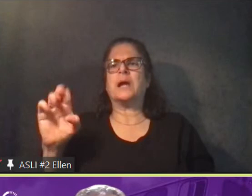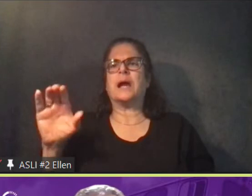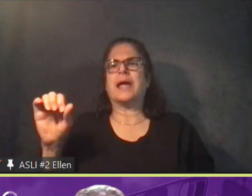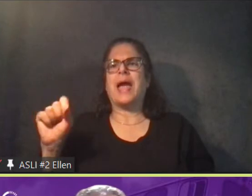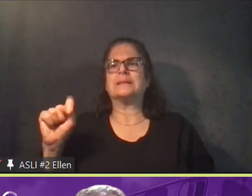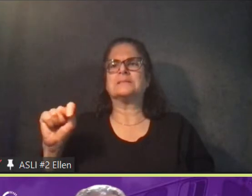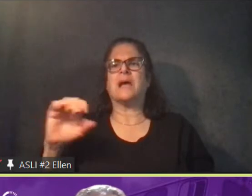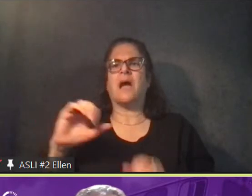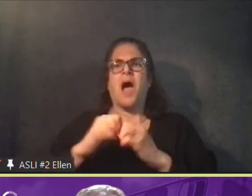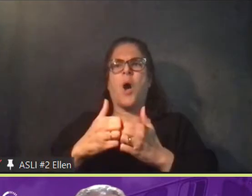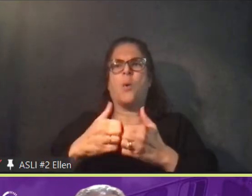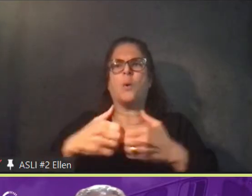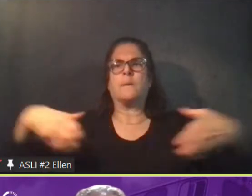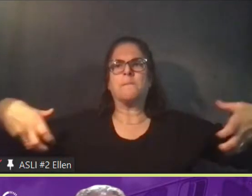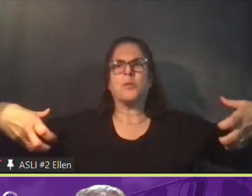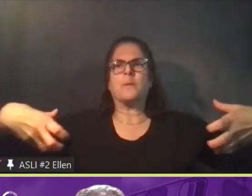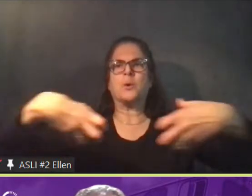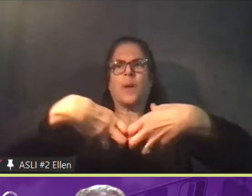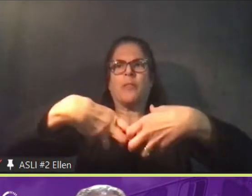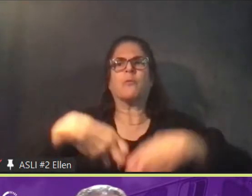Next.